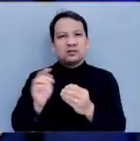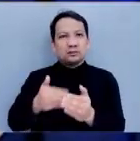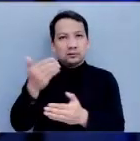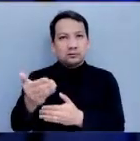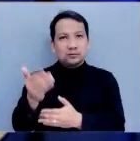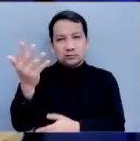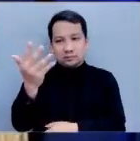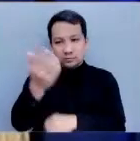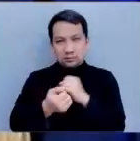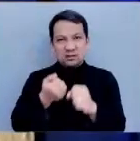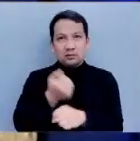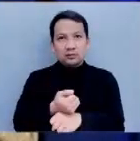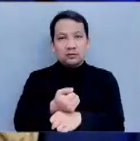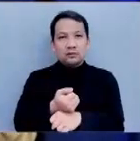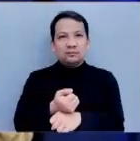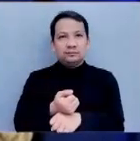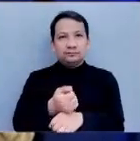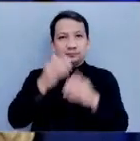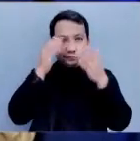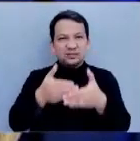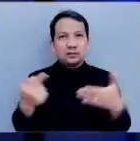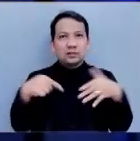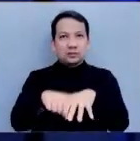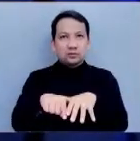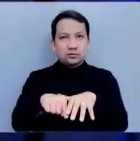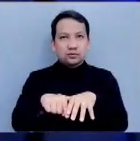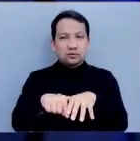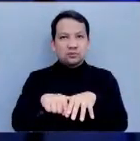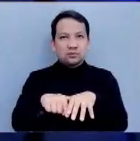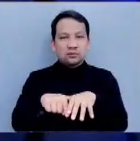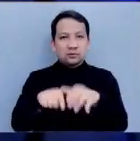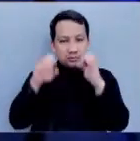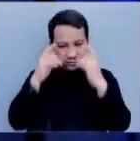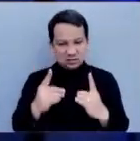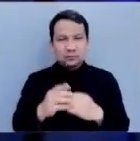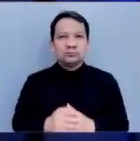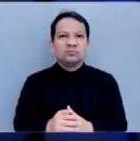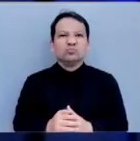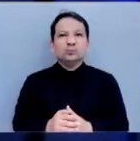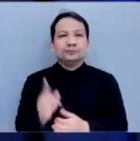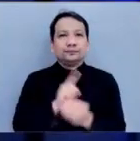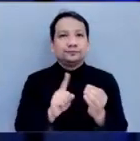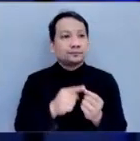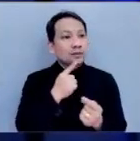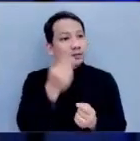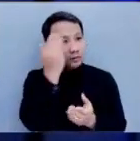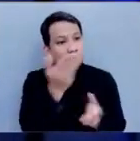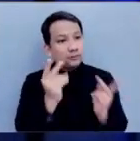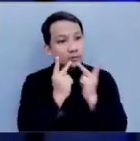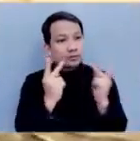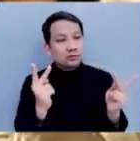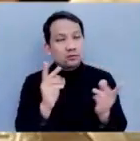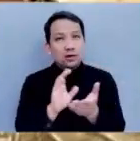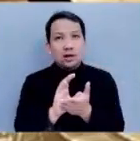5 years, we will focus on inclusive education, of telling our public